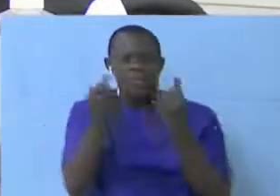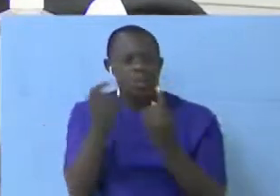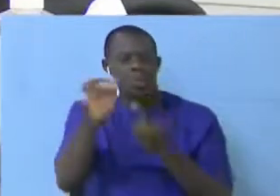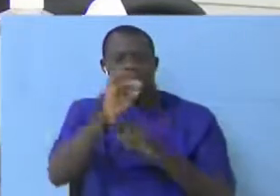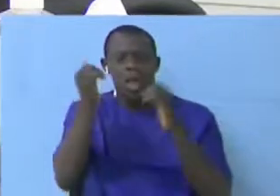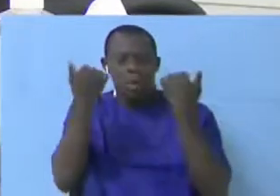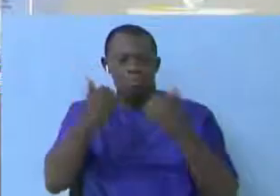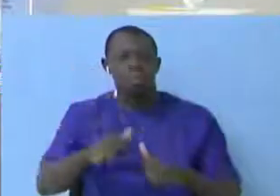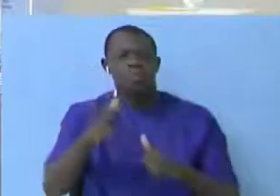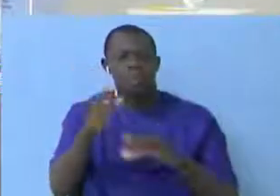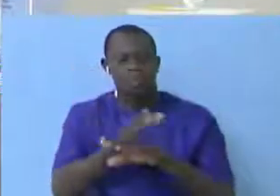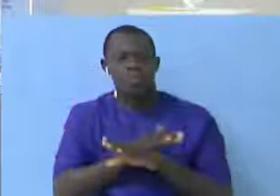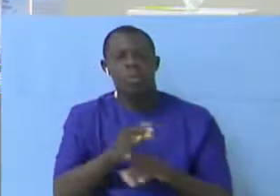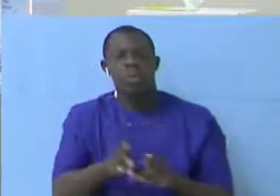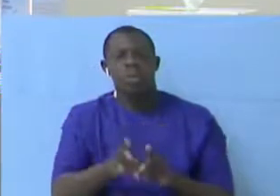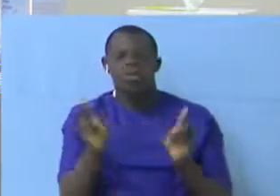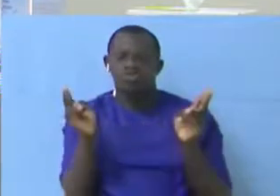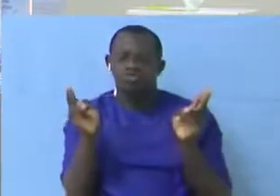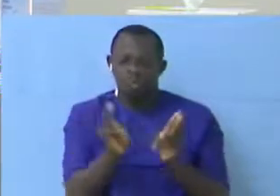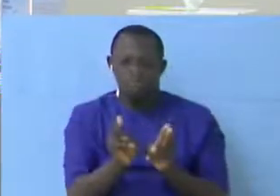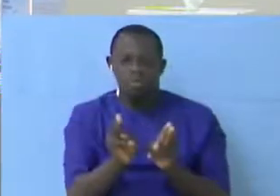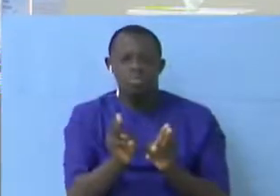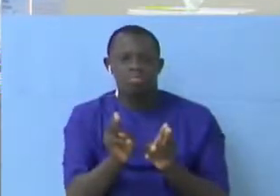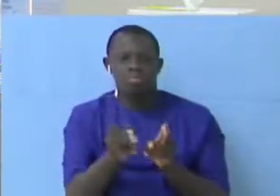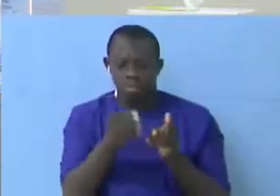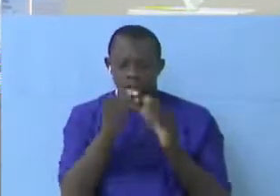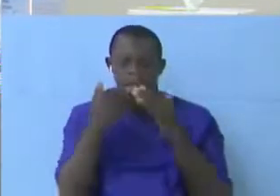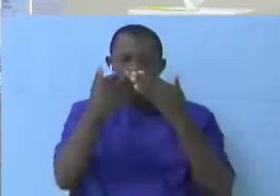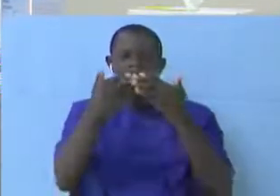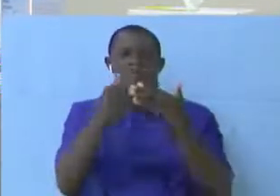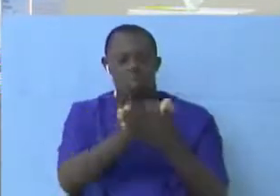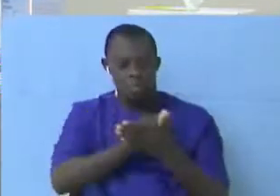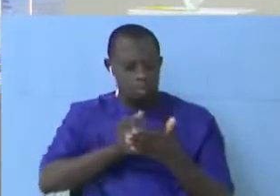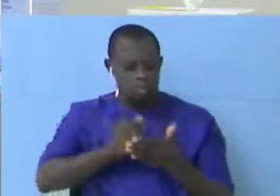Could you briefly let us know what you said to him?